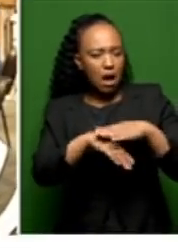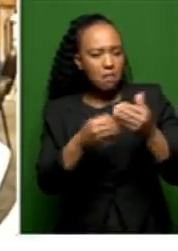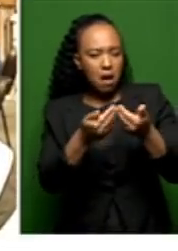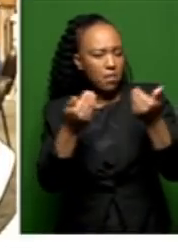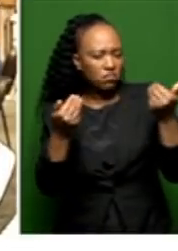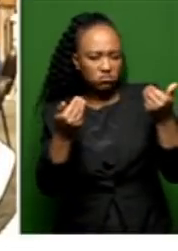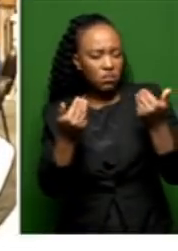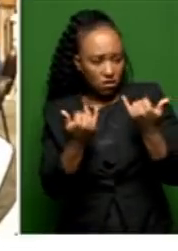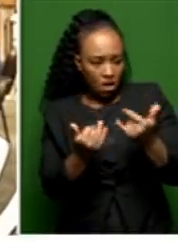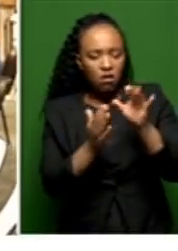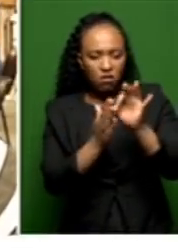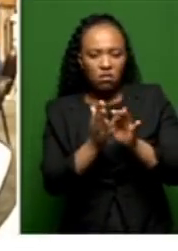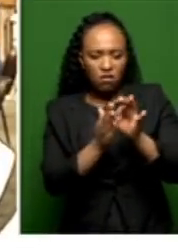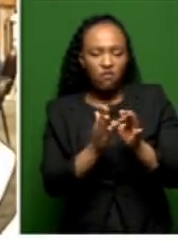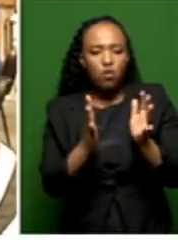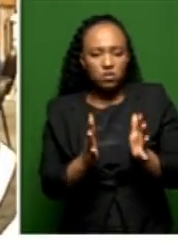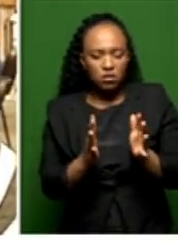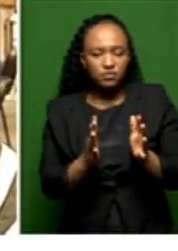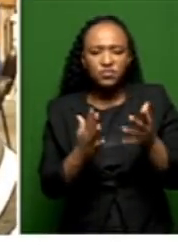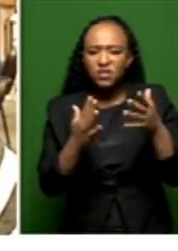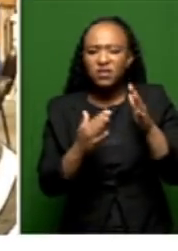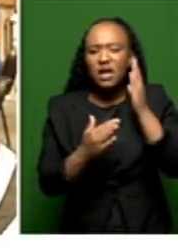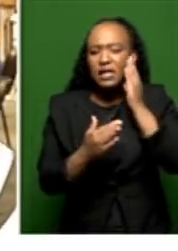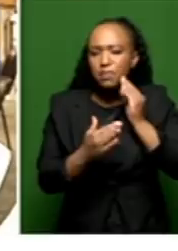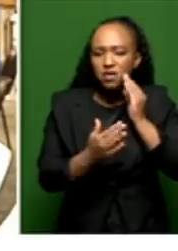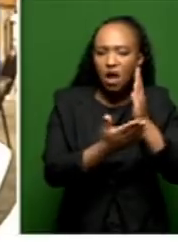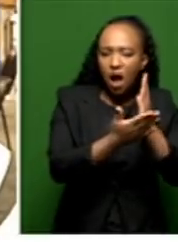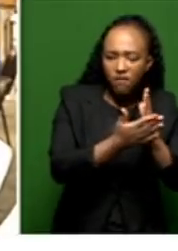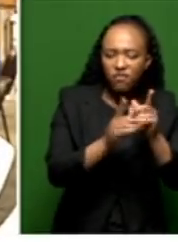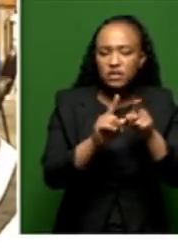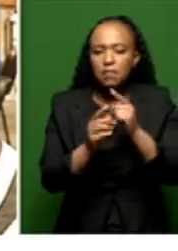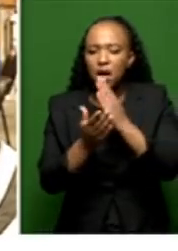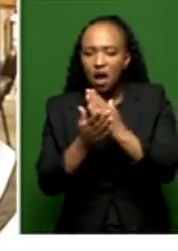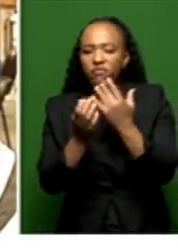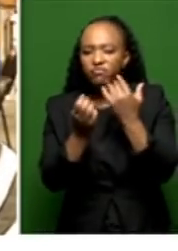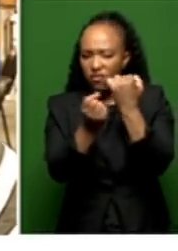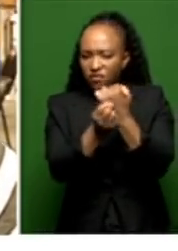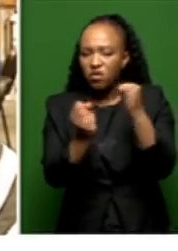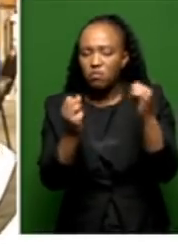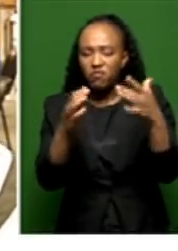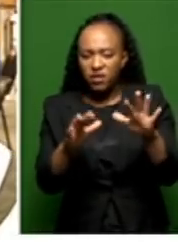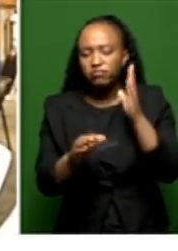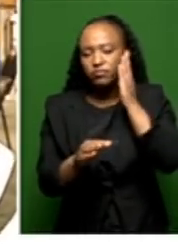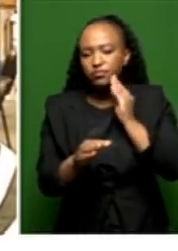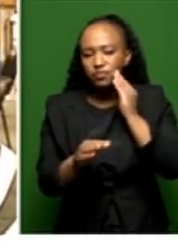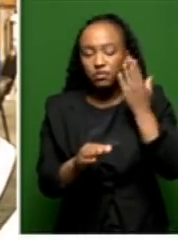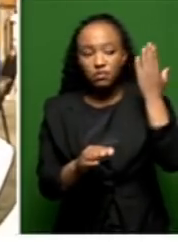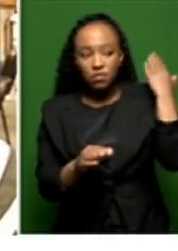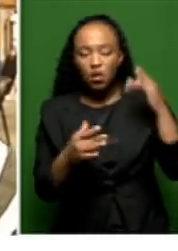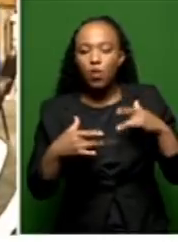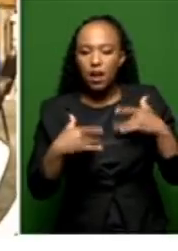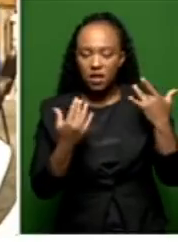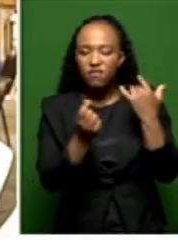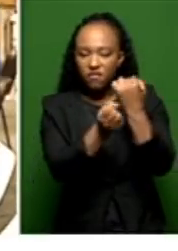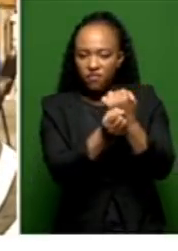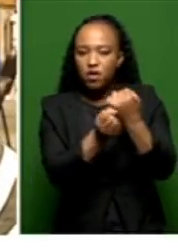You have people who experience half of apartheid and half of freedom and are saying, we lived through apartheid and it was horrible,